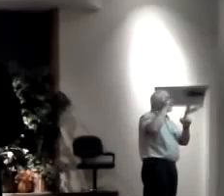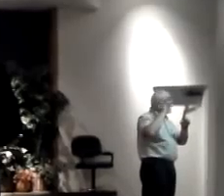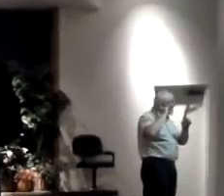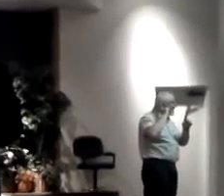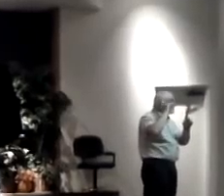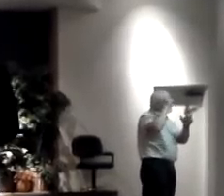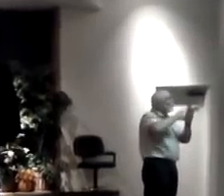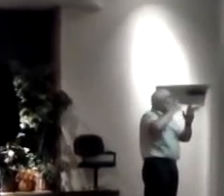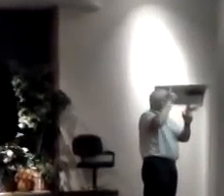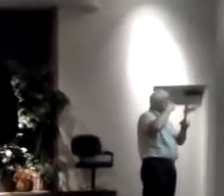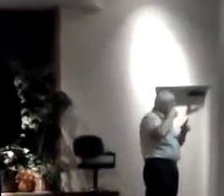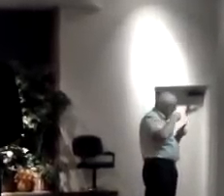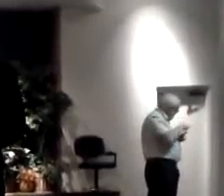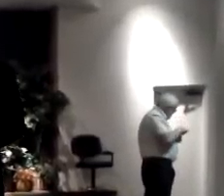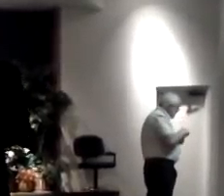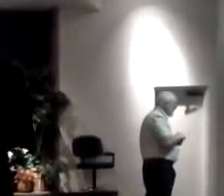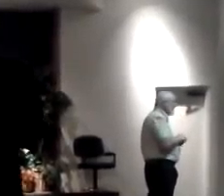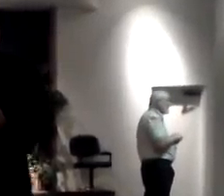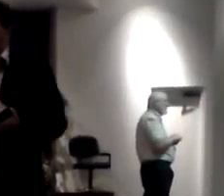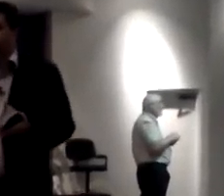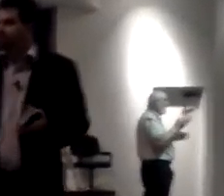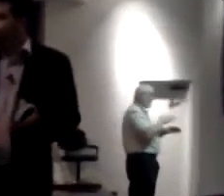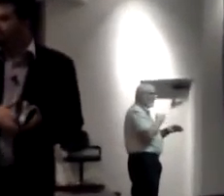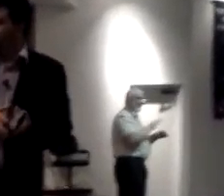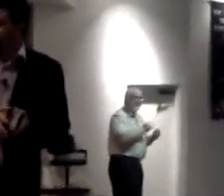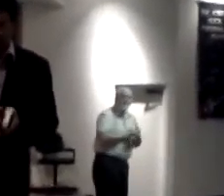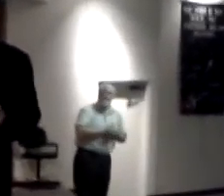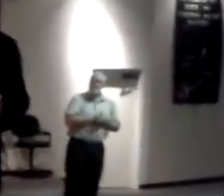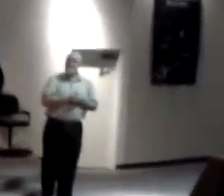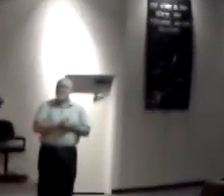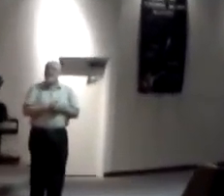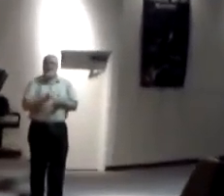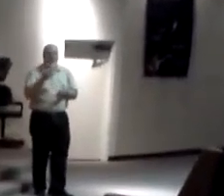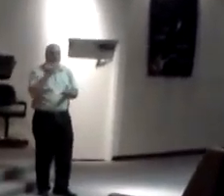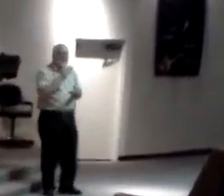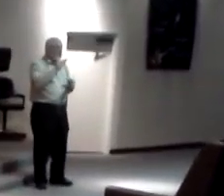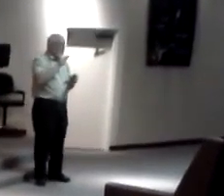Don't you? Let's sing a song, Bob. Yeah, just a...